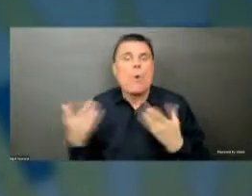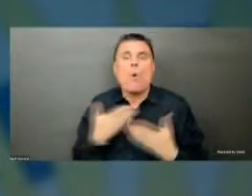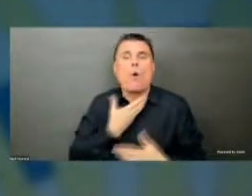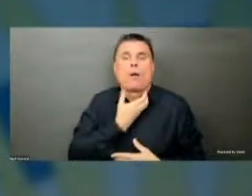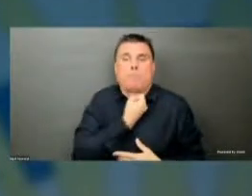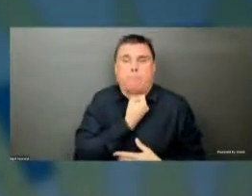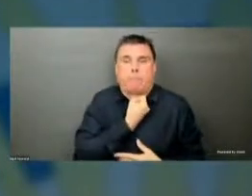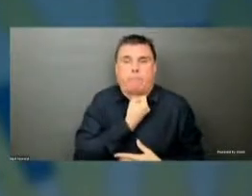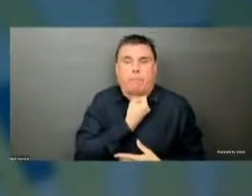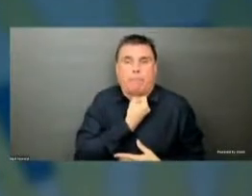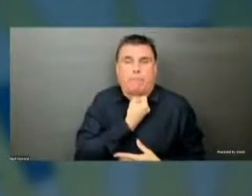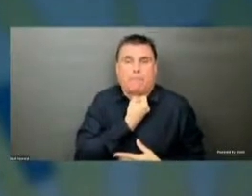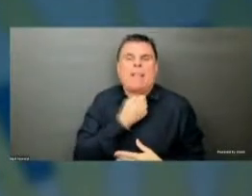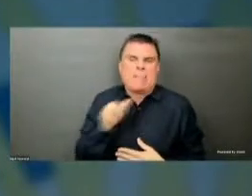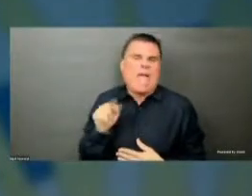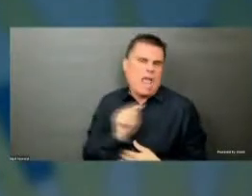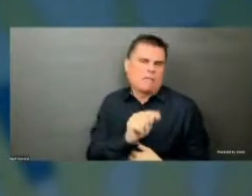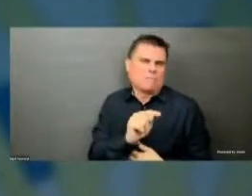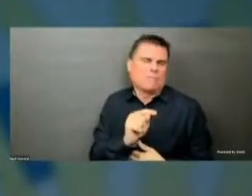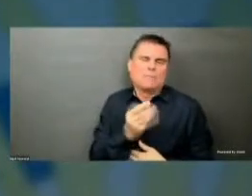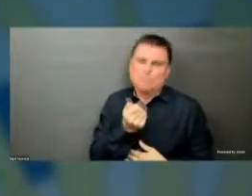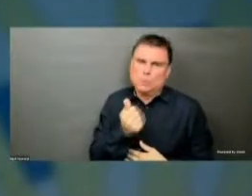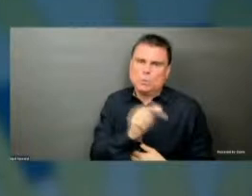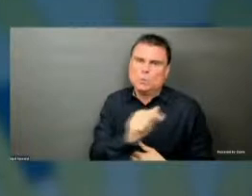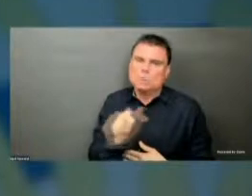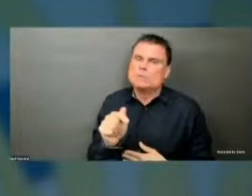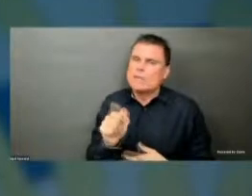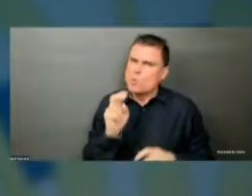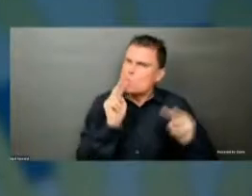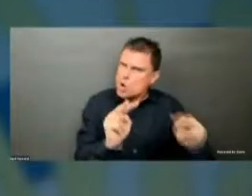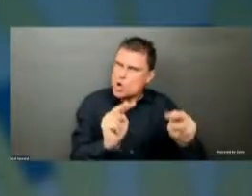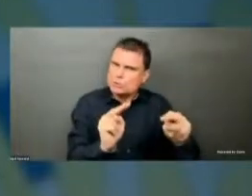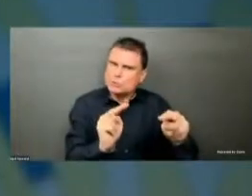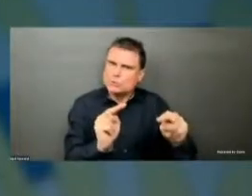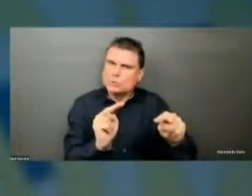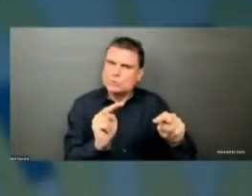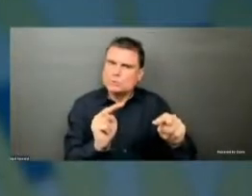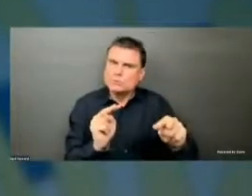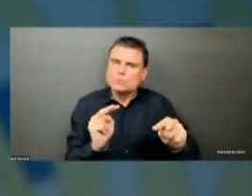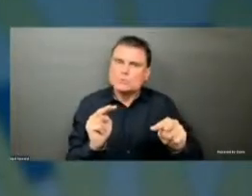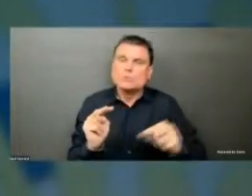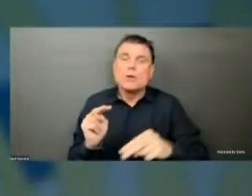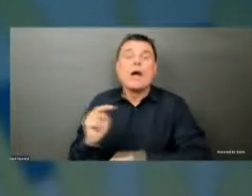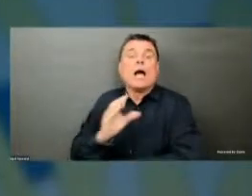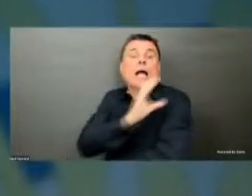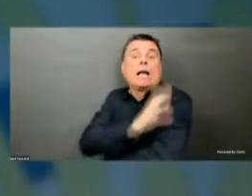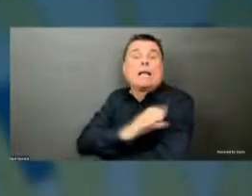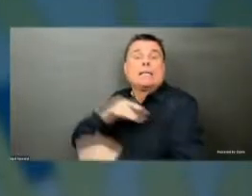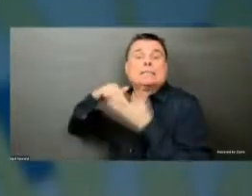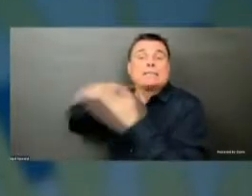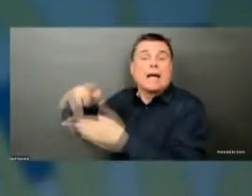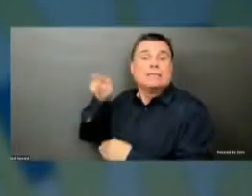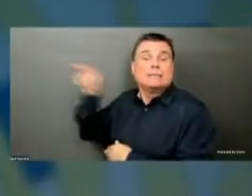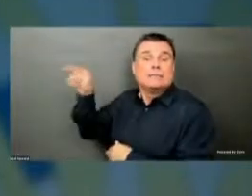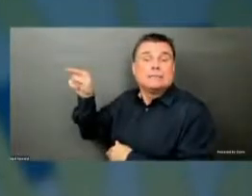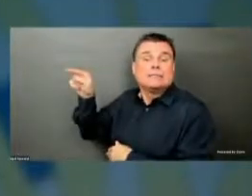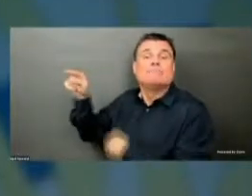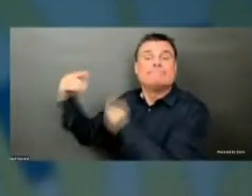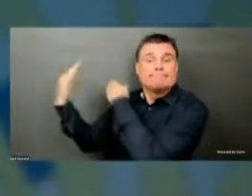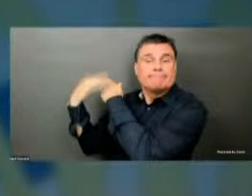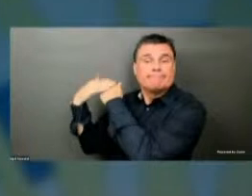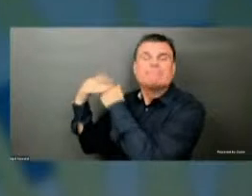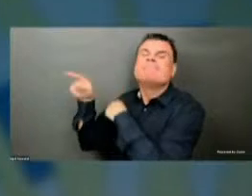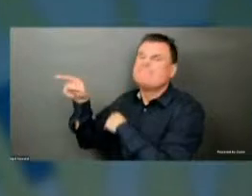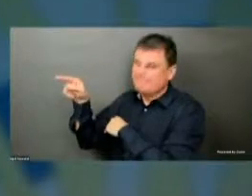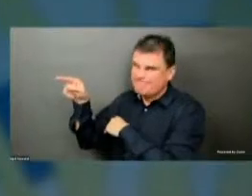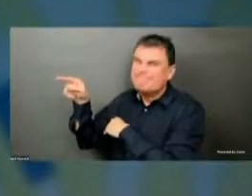that came out of the clinical trials with the vaccines that we have, and we've seen around the world, and we are monitoring very